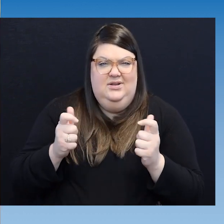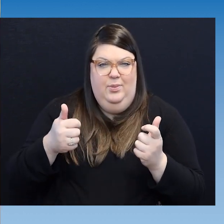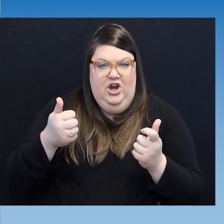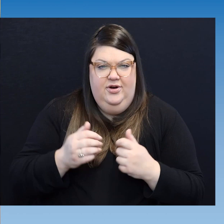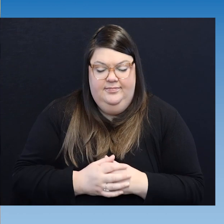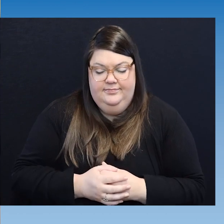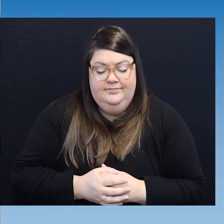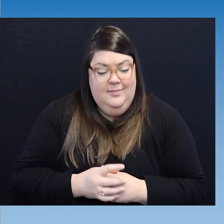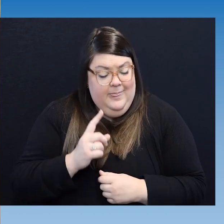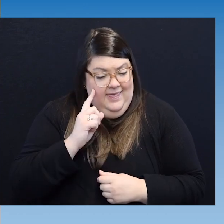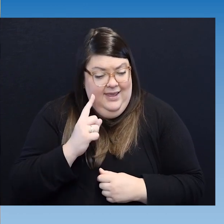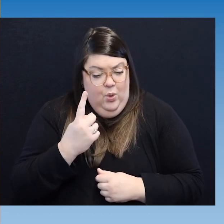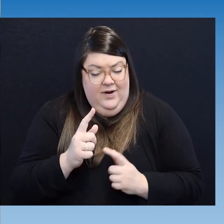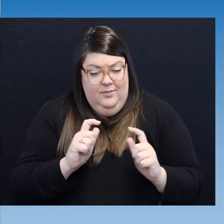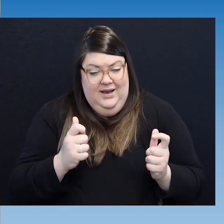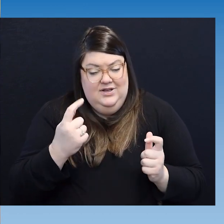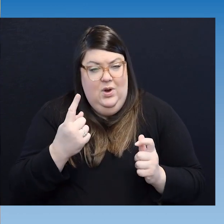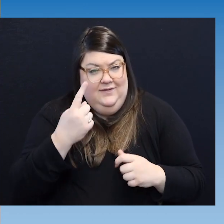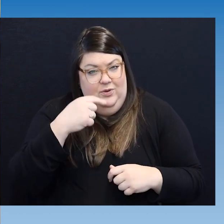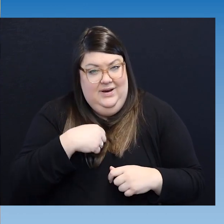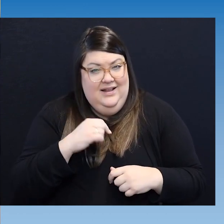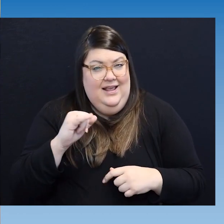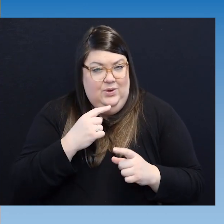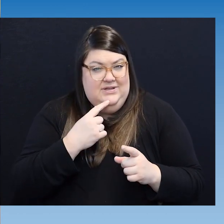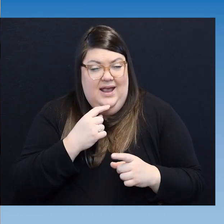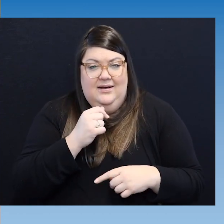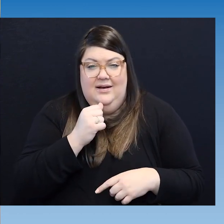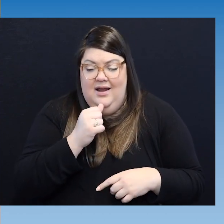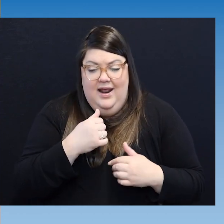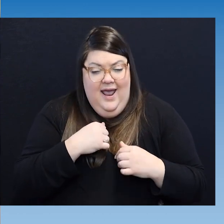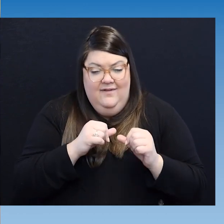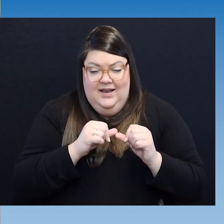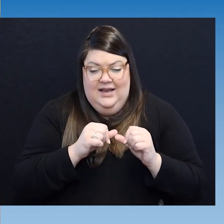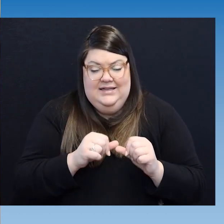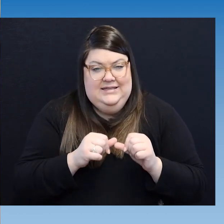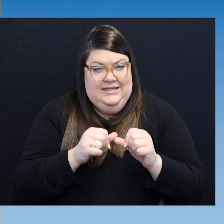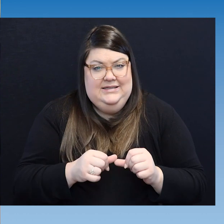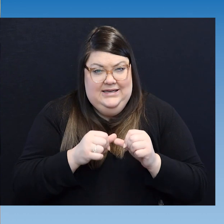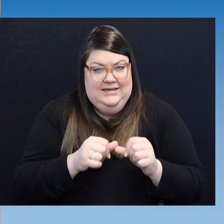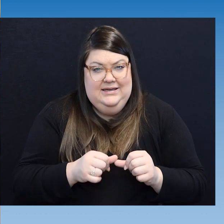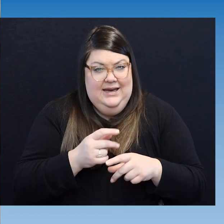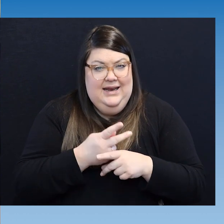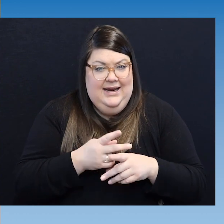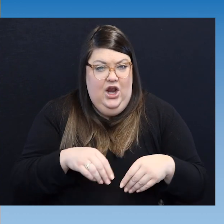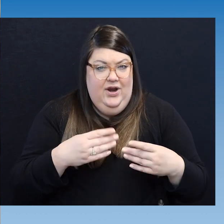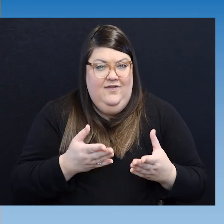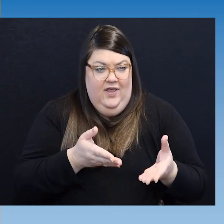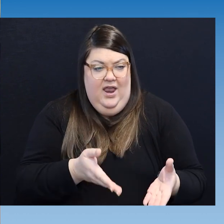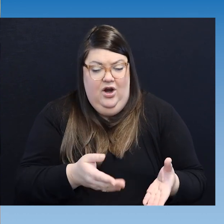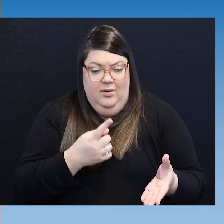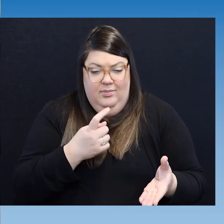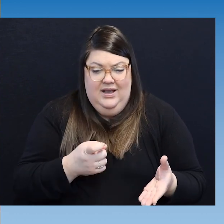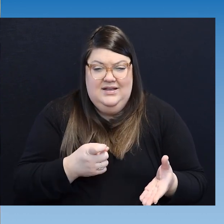I think one of the biggest ones for me is, like you said, not having a consistent caregiver there, because it seemed